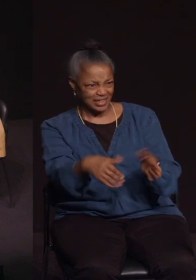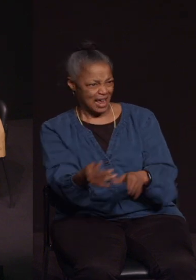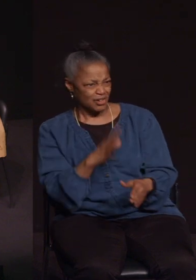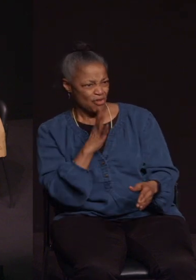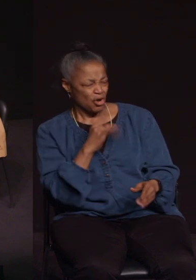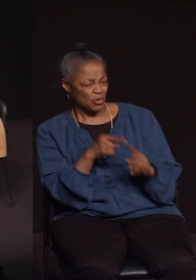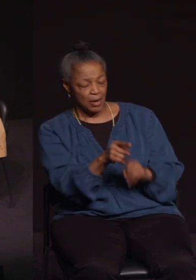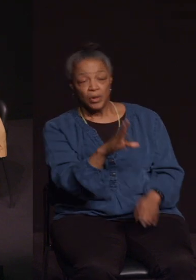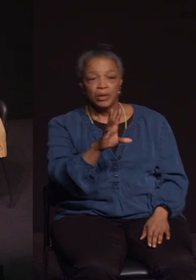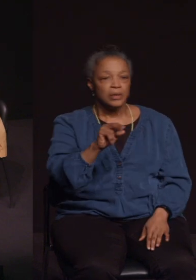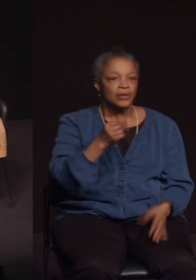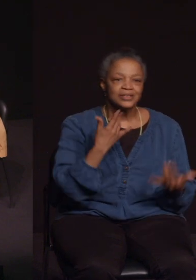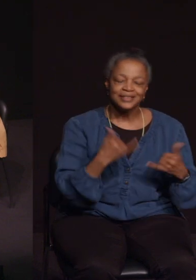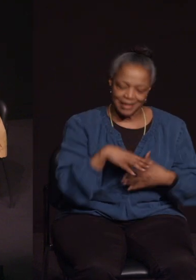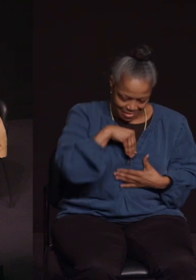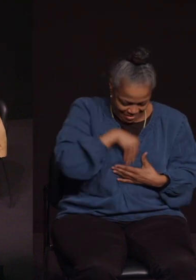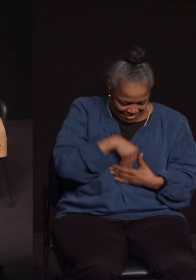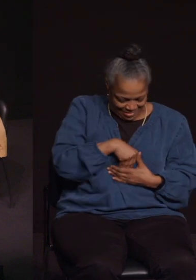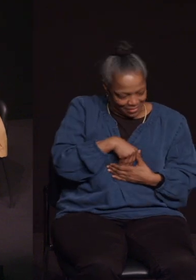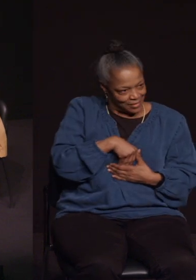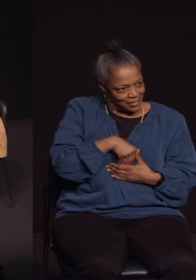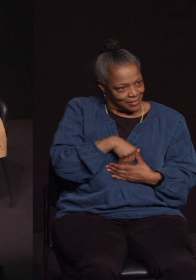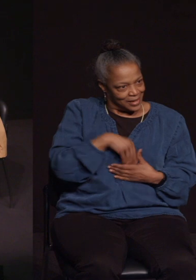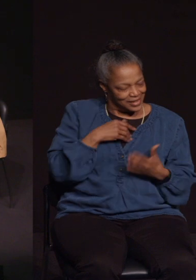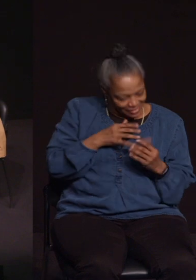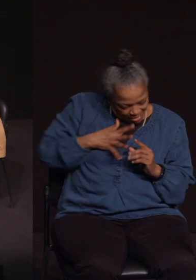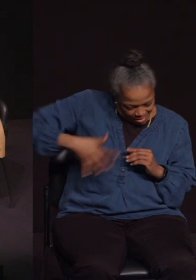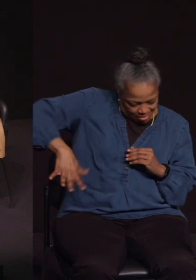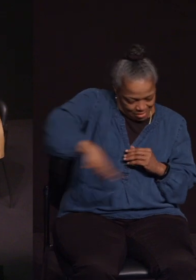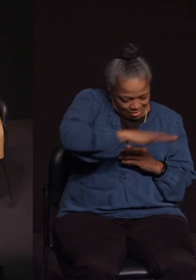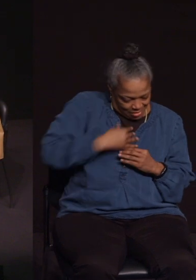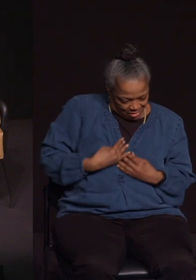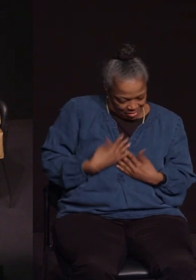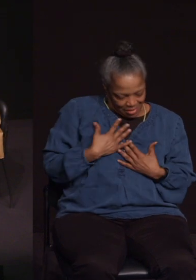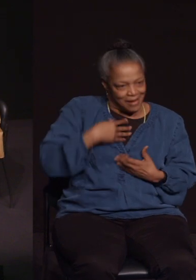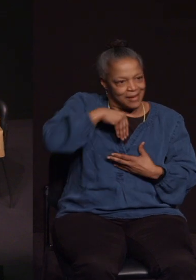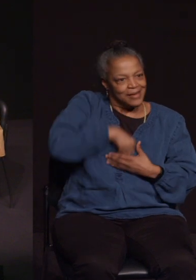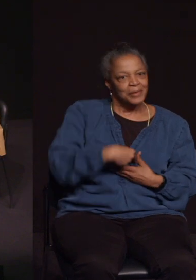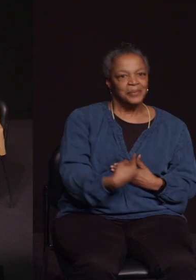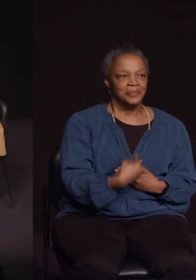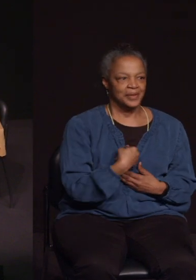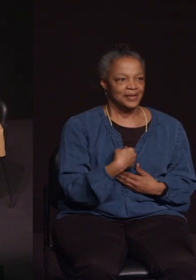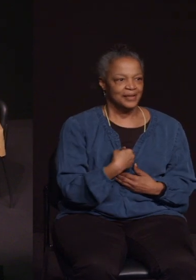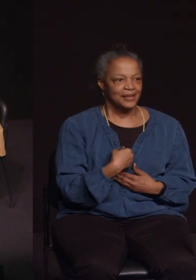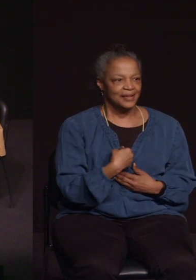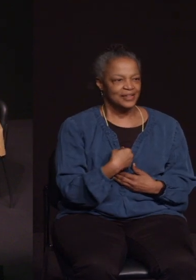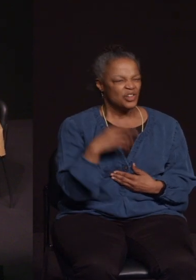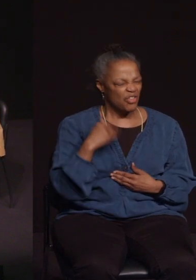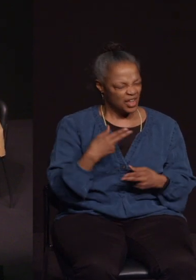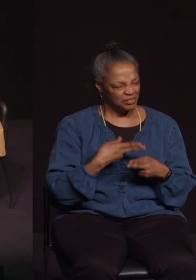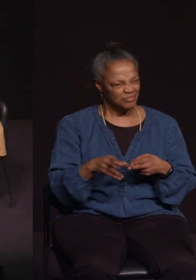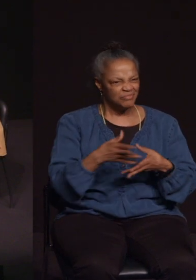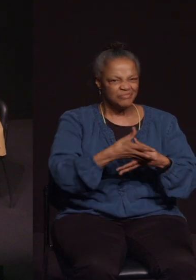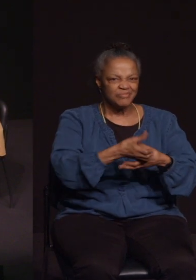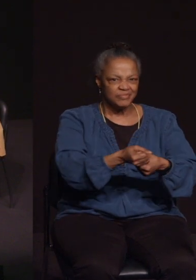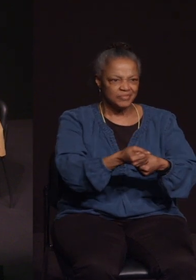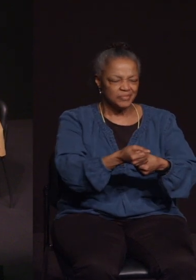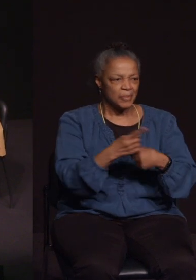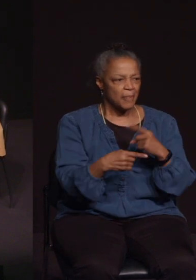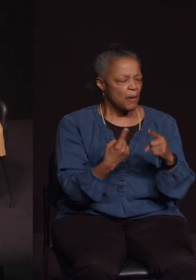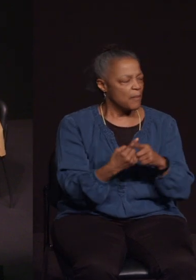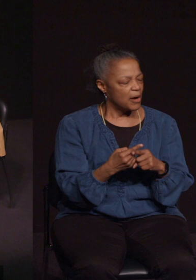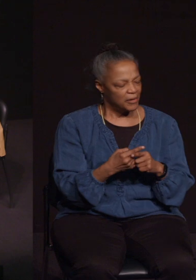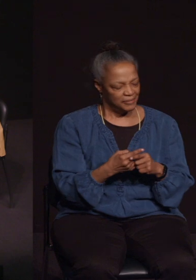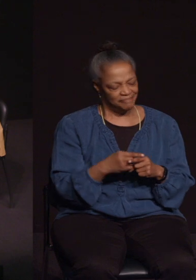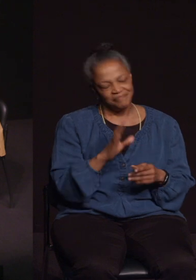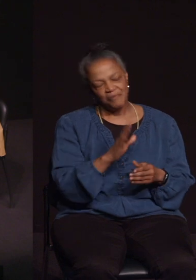He's still in the presence of me, you know, so. But that's just a little bit about of him